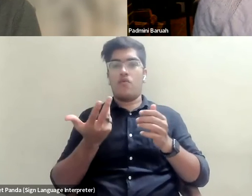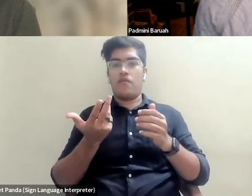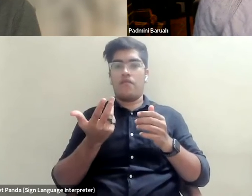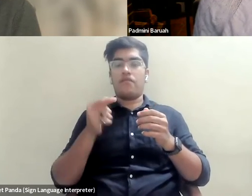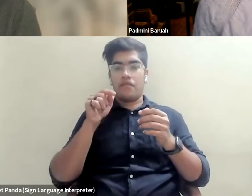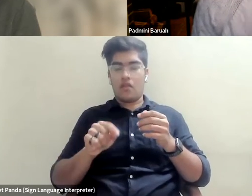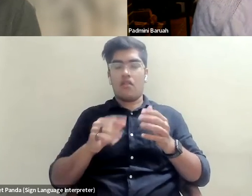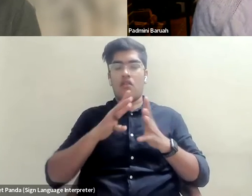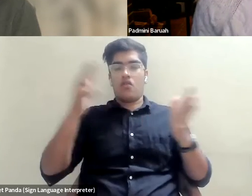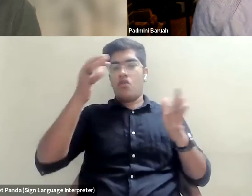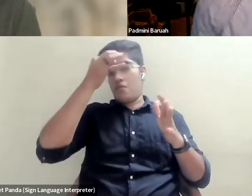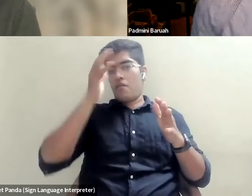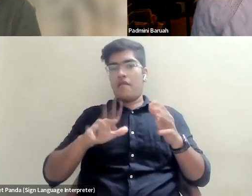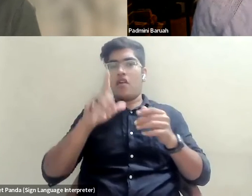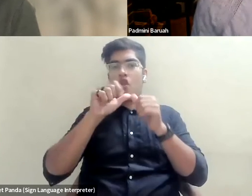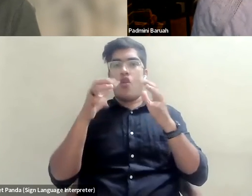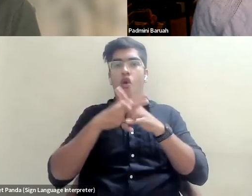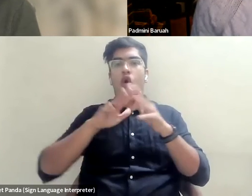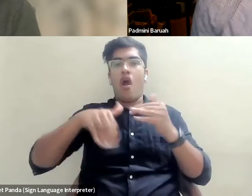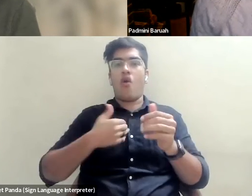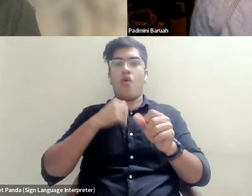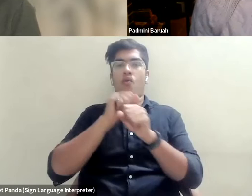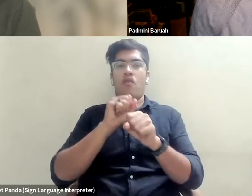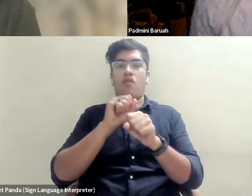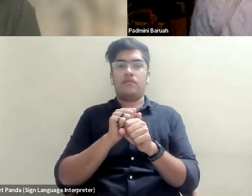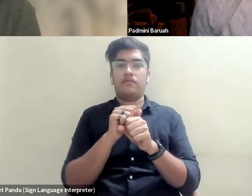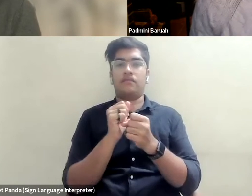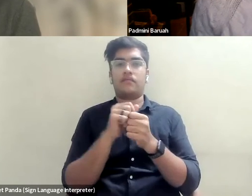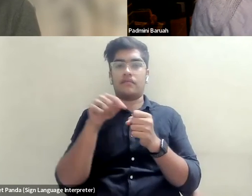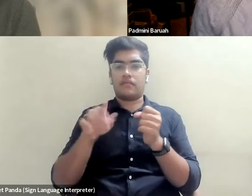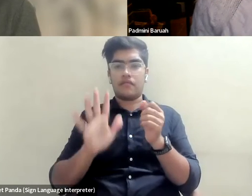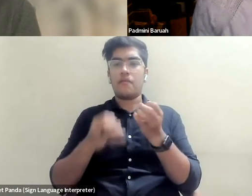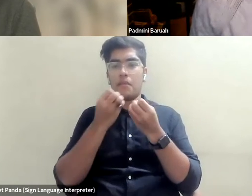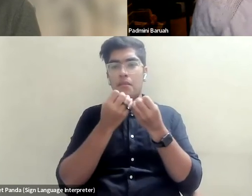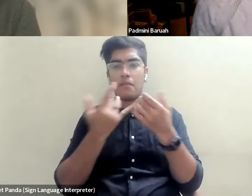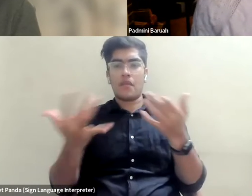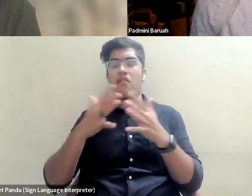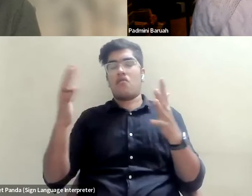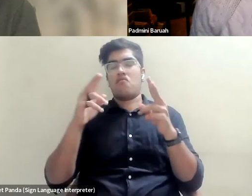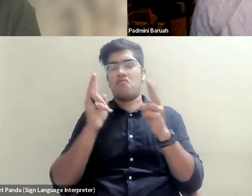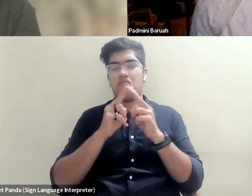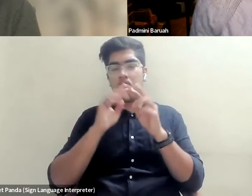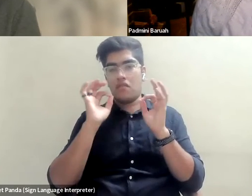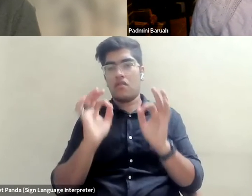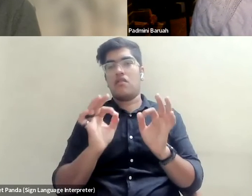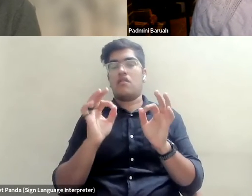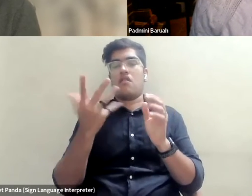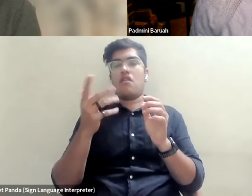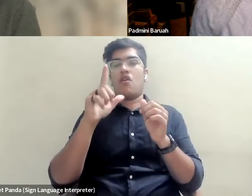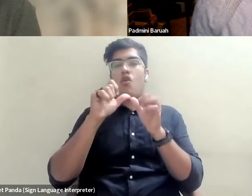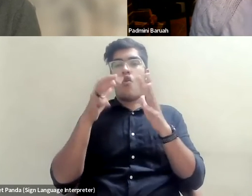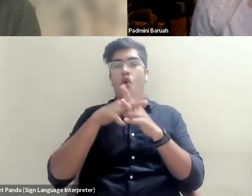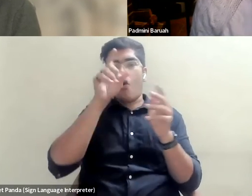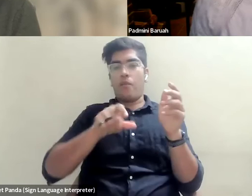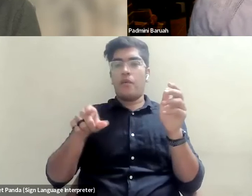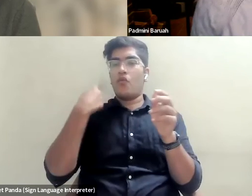a crisis of legal aid. So there are many wonderful for lawyers that I've met on the